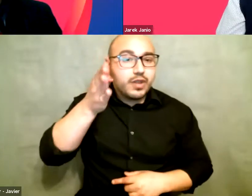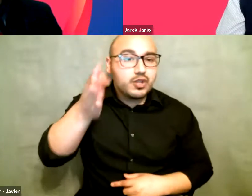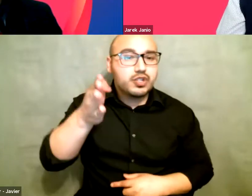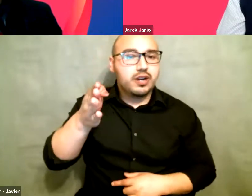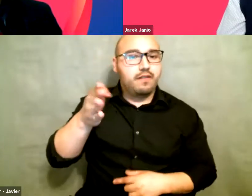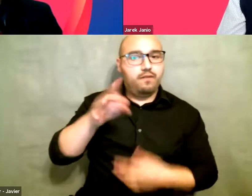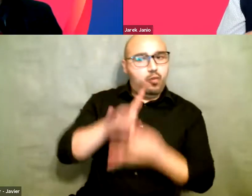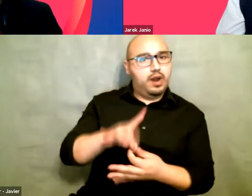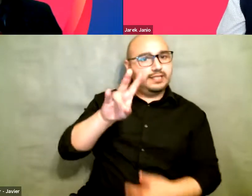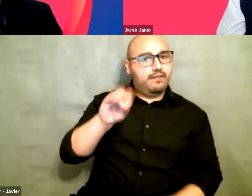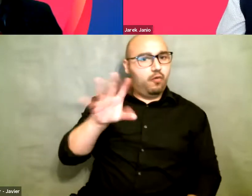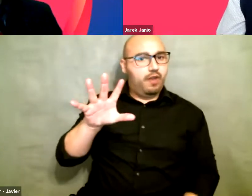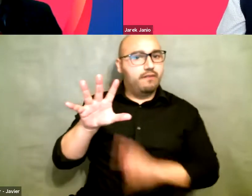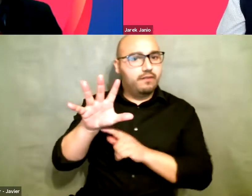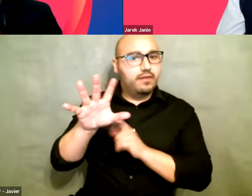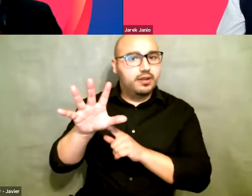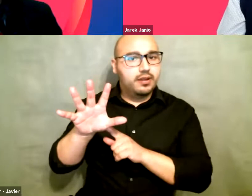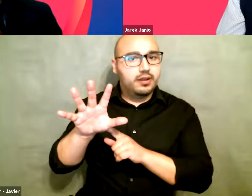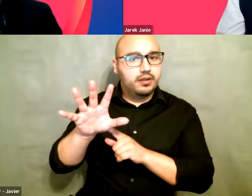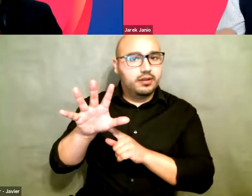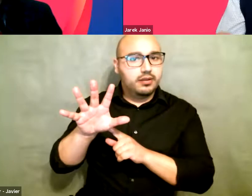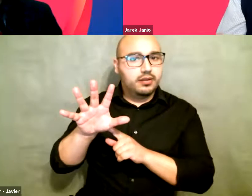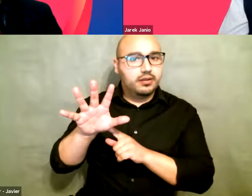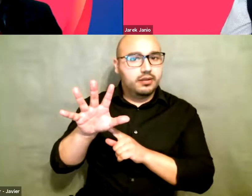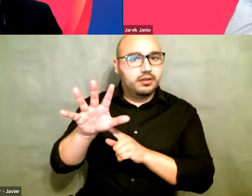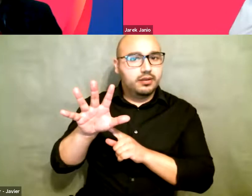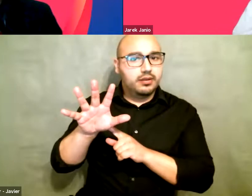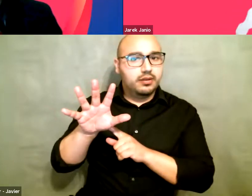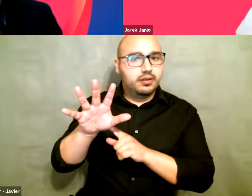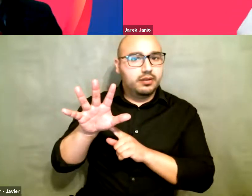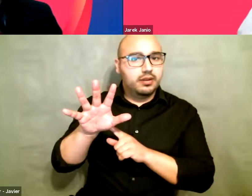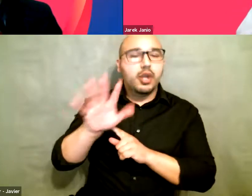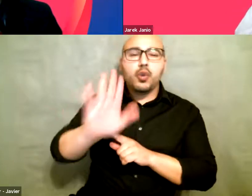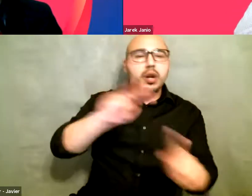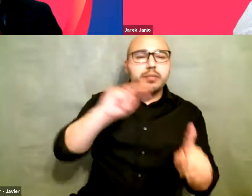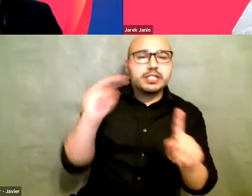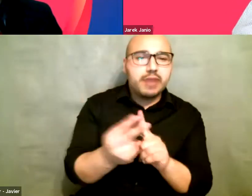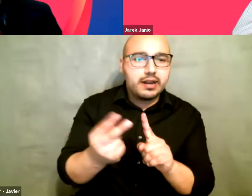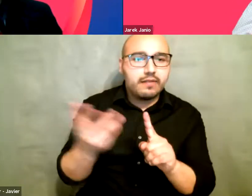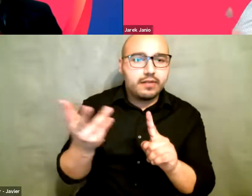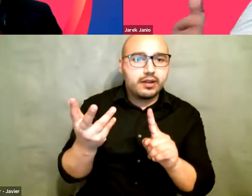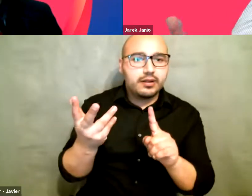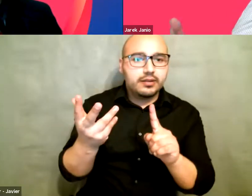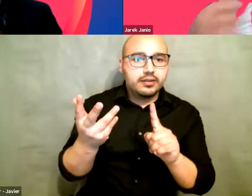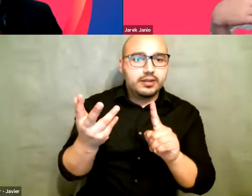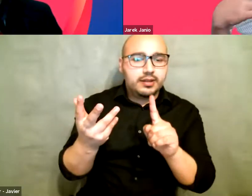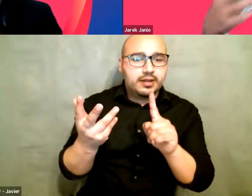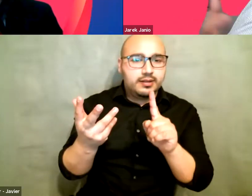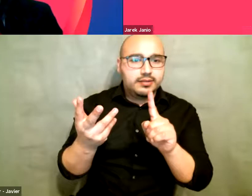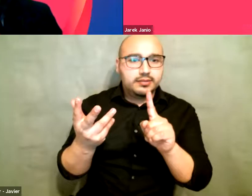705? What is there to, what would be, from your perspective, good advice,